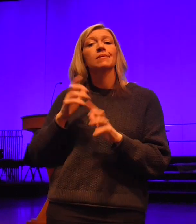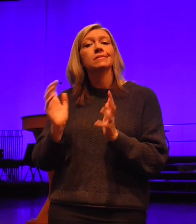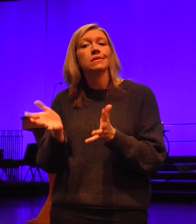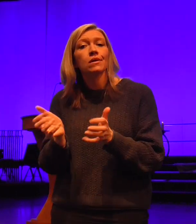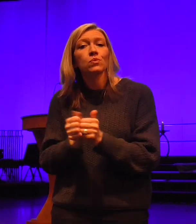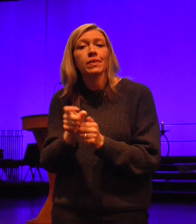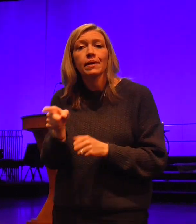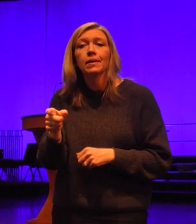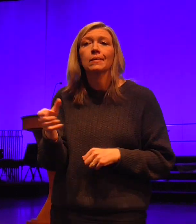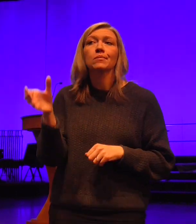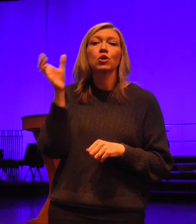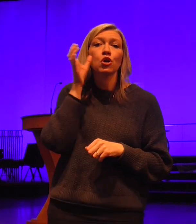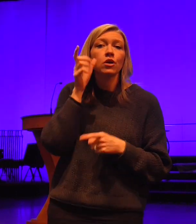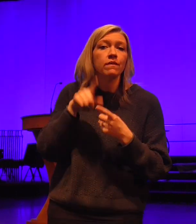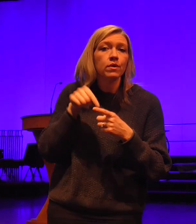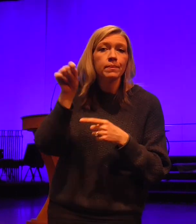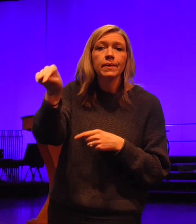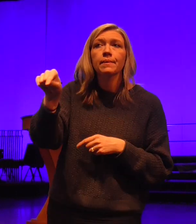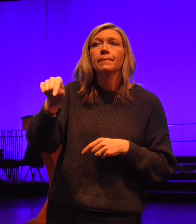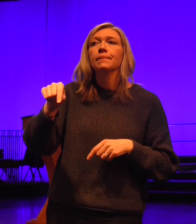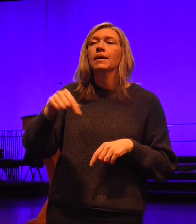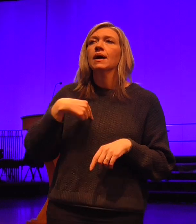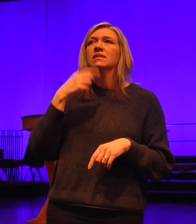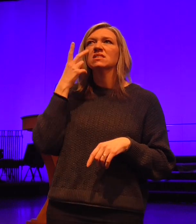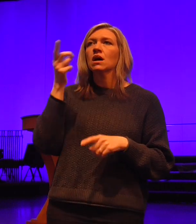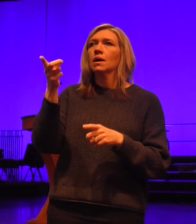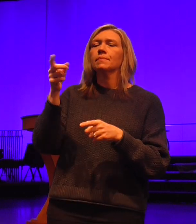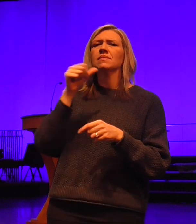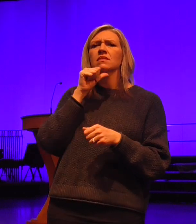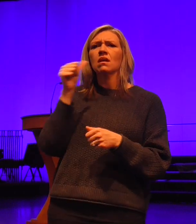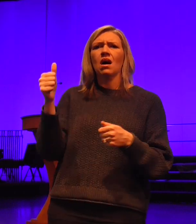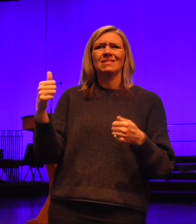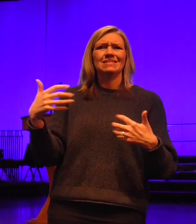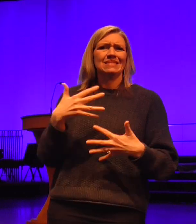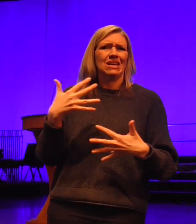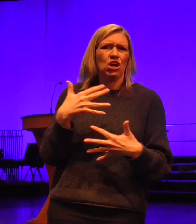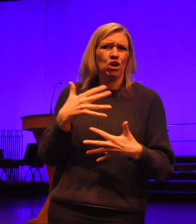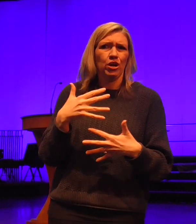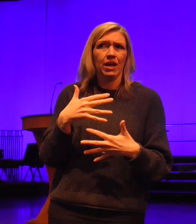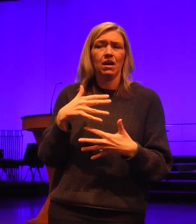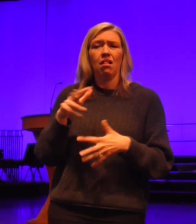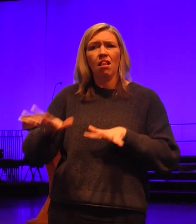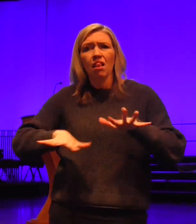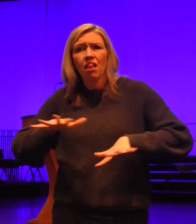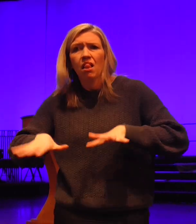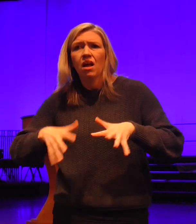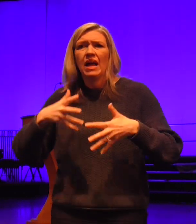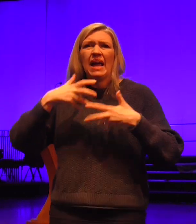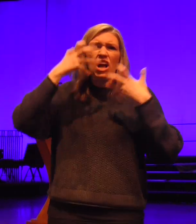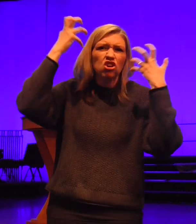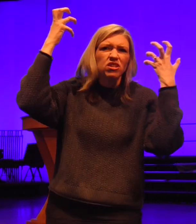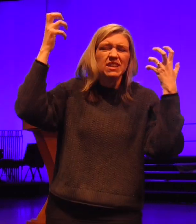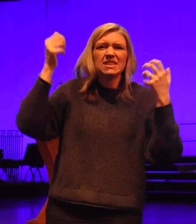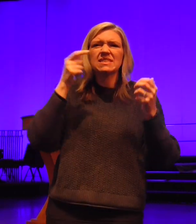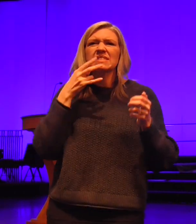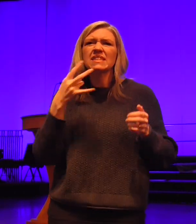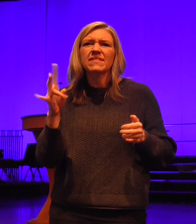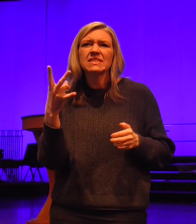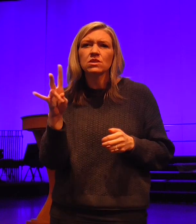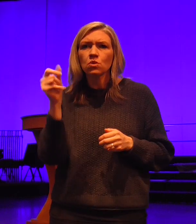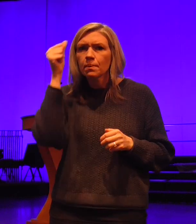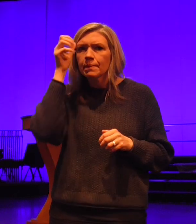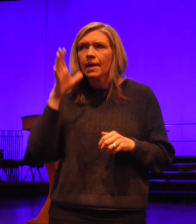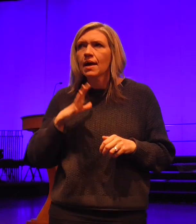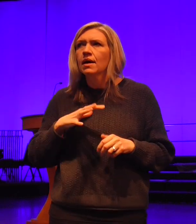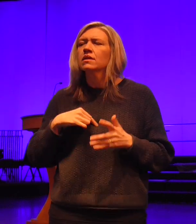heard from him, not as that scared, ill-equipped, angry 17-year-old man, but I